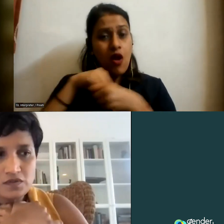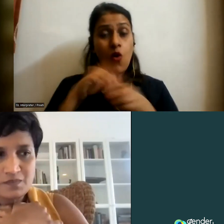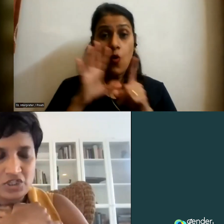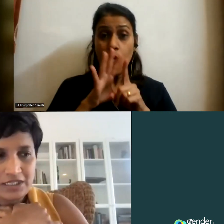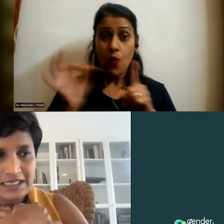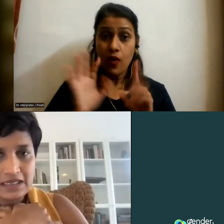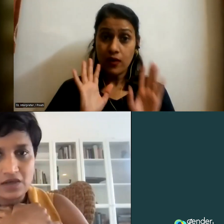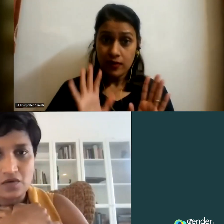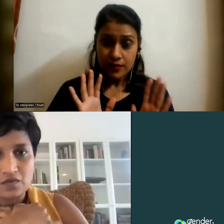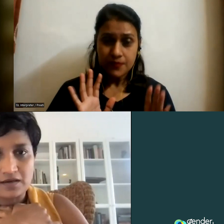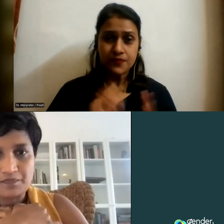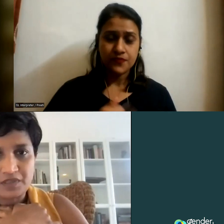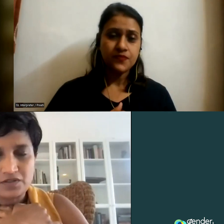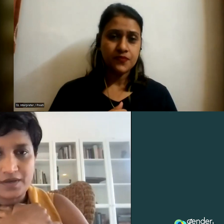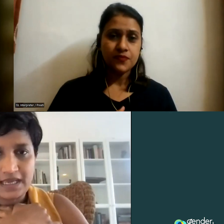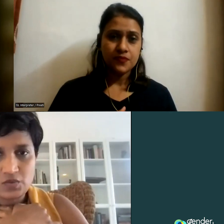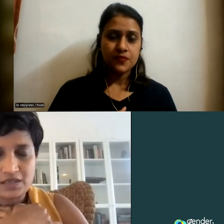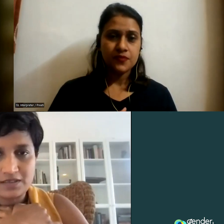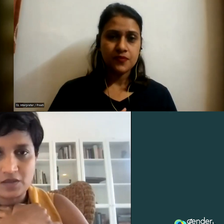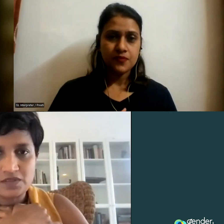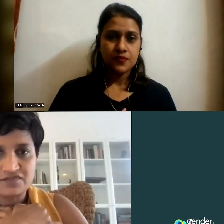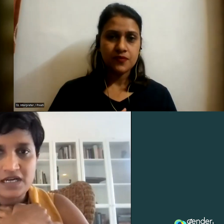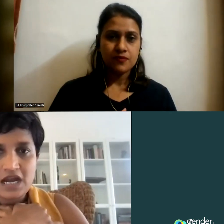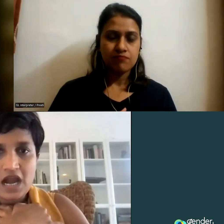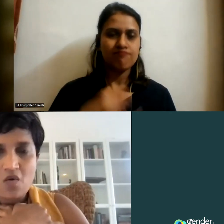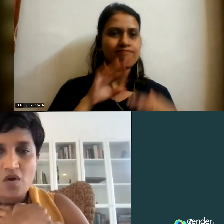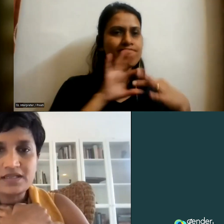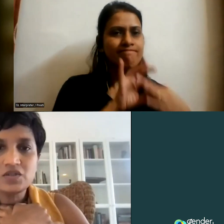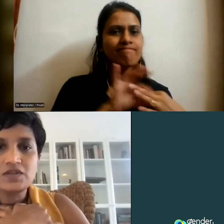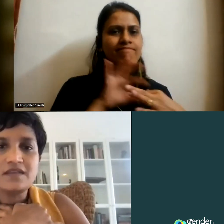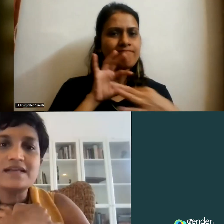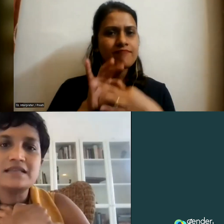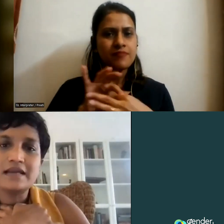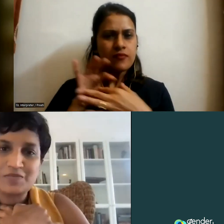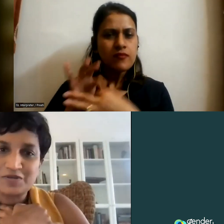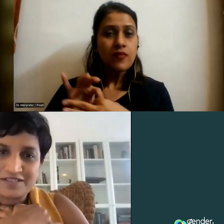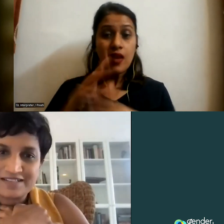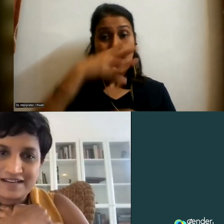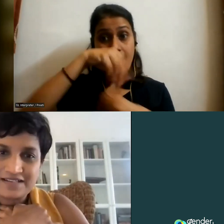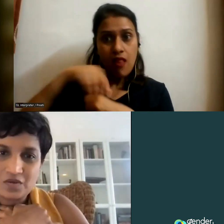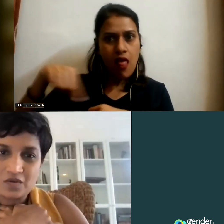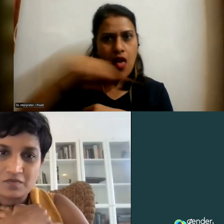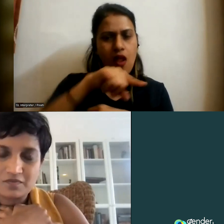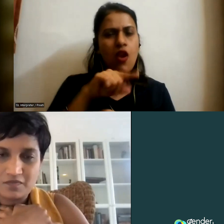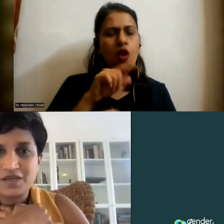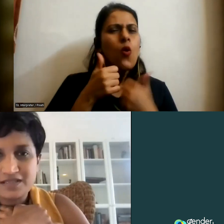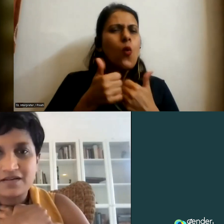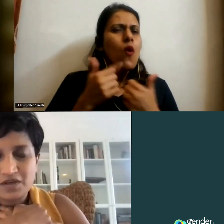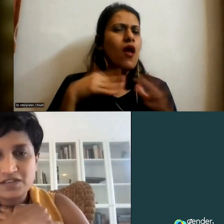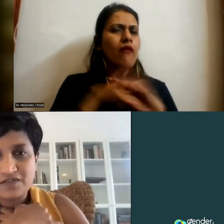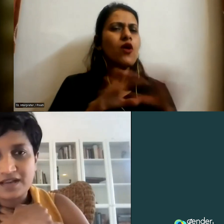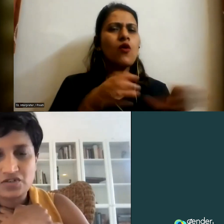also spatially, to engage with them in terms of what are the good things in that community, right? So